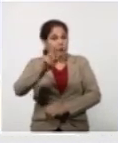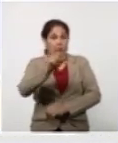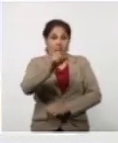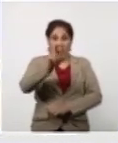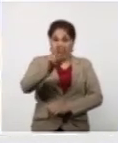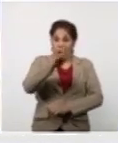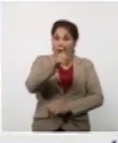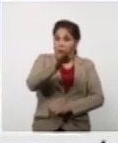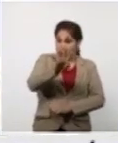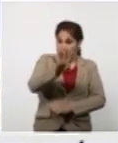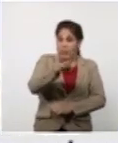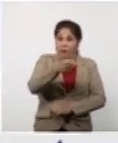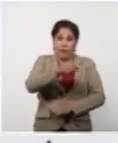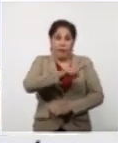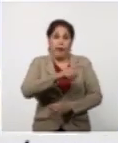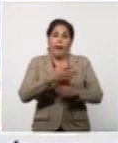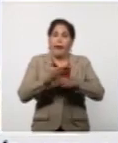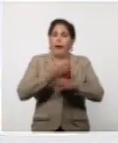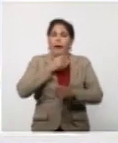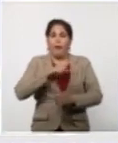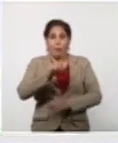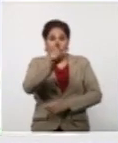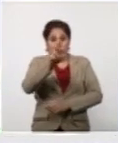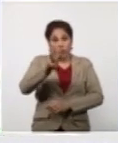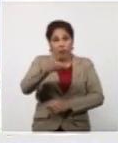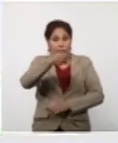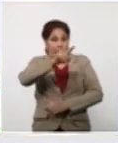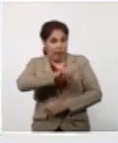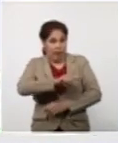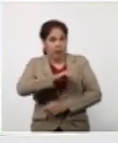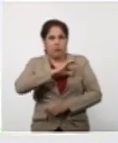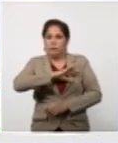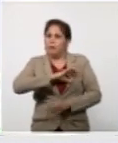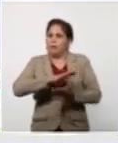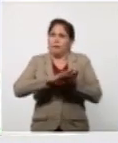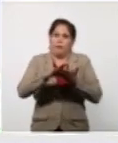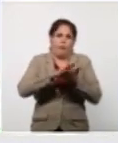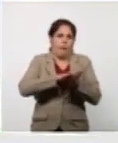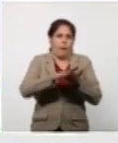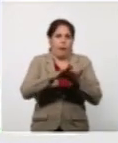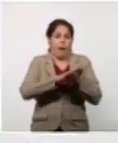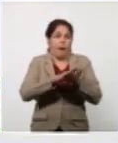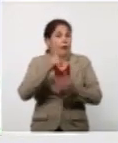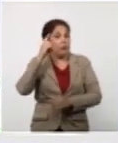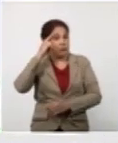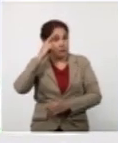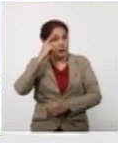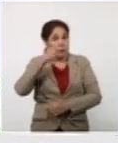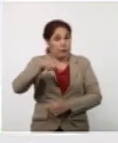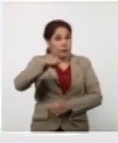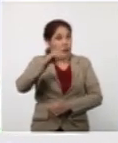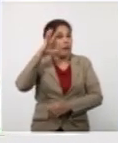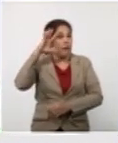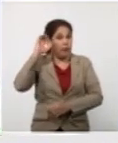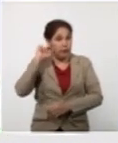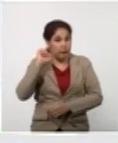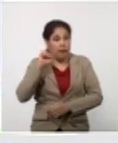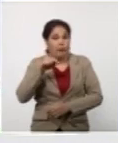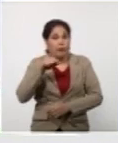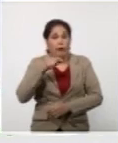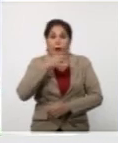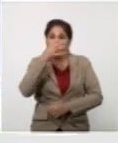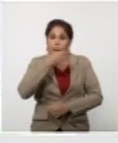a comment on a possible mutation of the virus, but this has not been